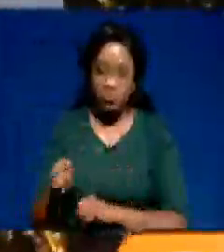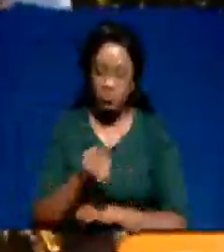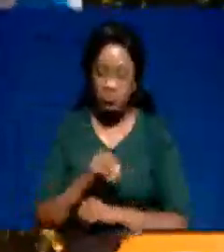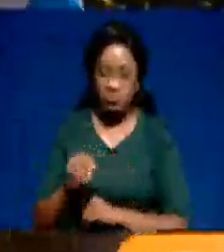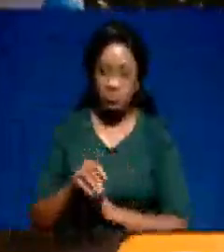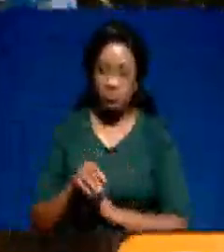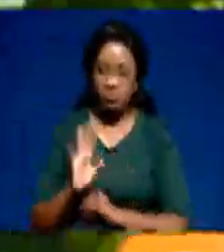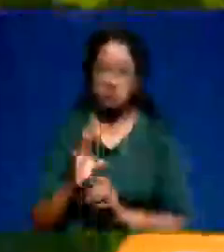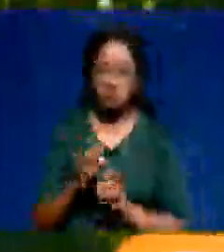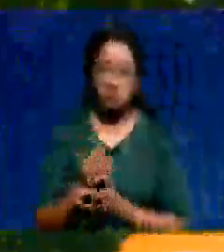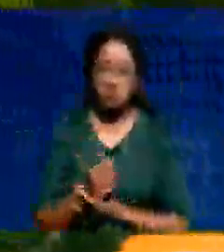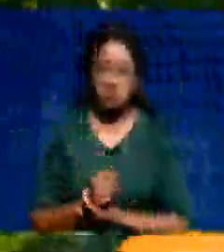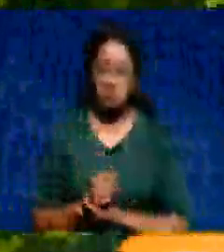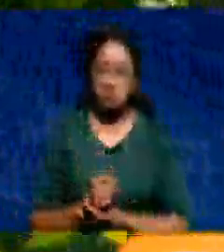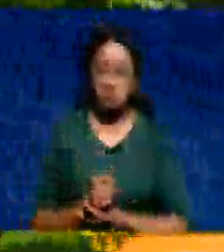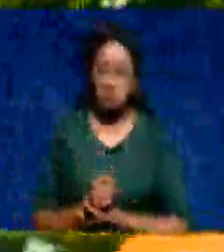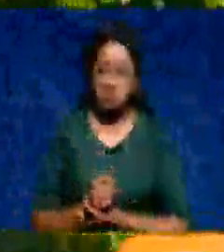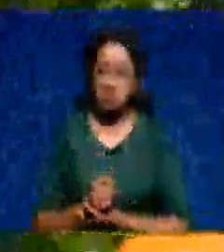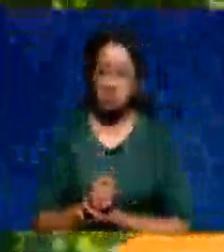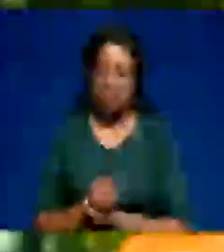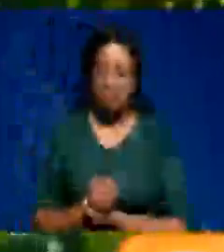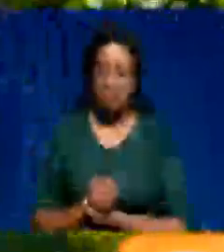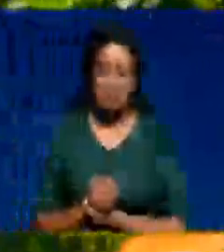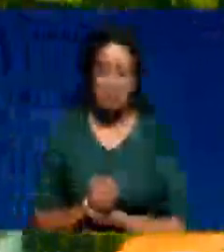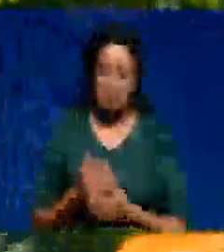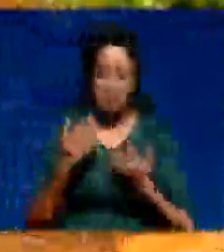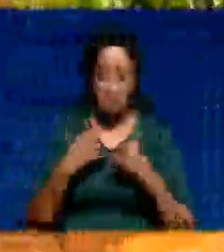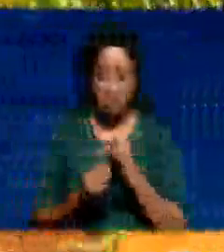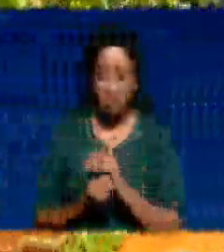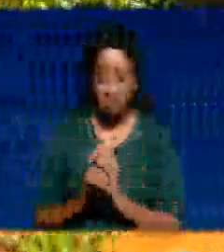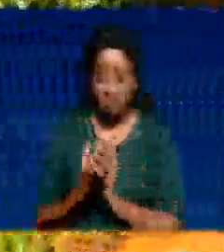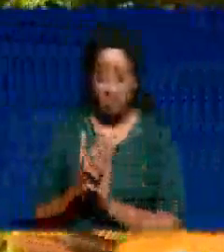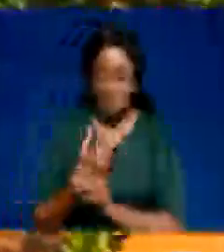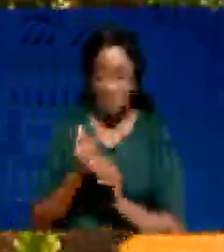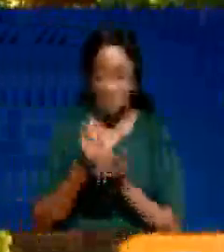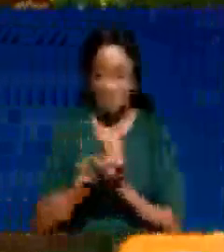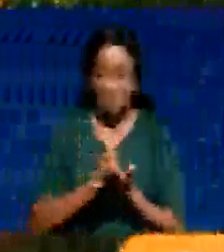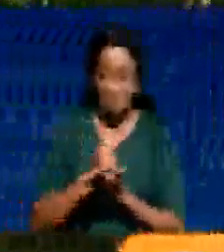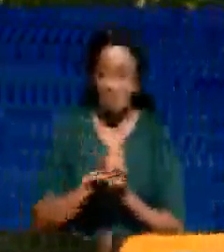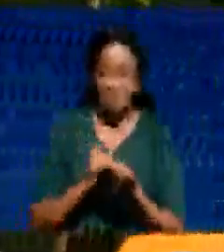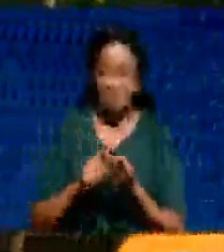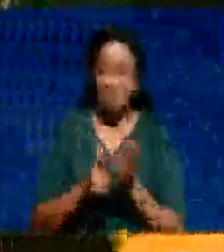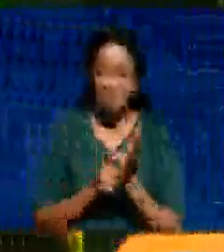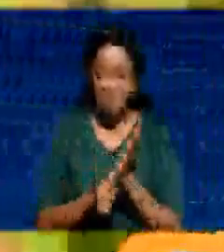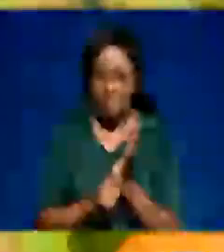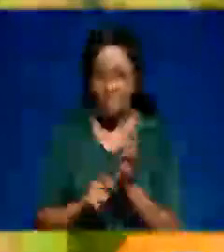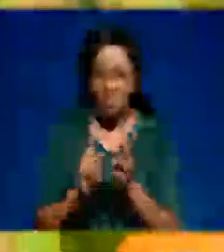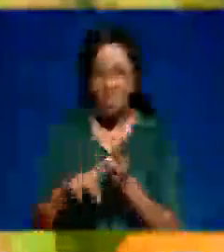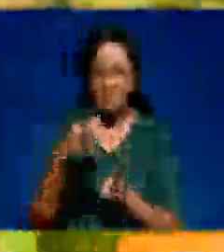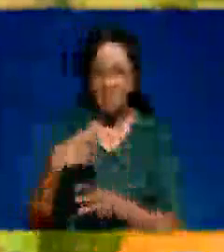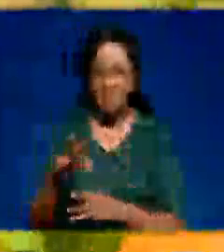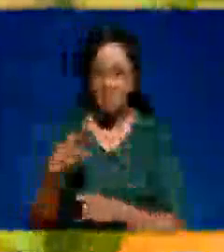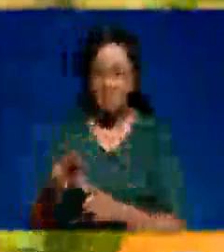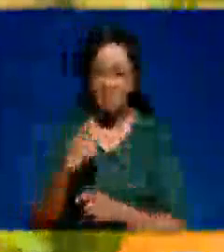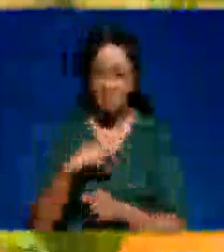fertilizer on her crops. Mimi ni mkulima wa kahawa, mahidi na mboga. Inatumia